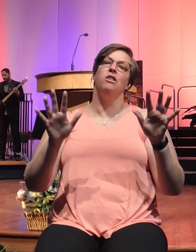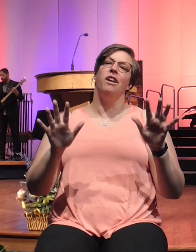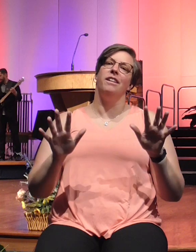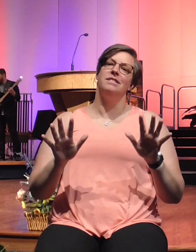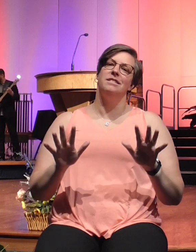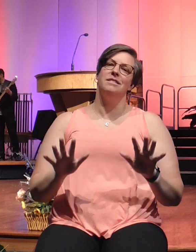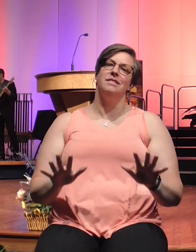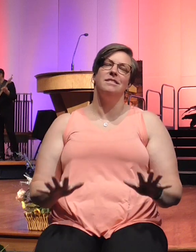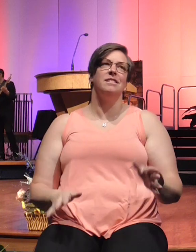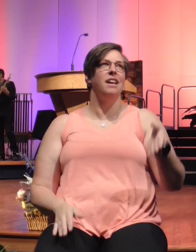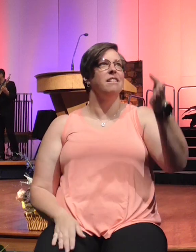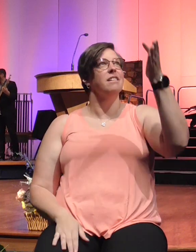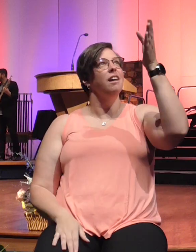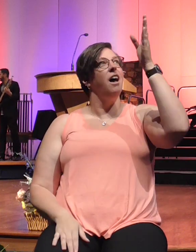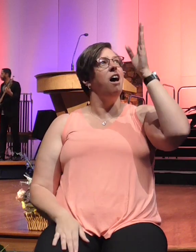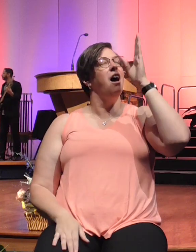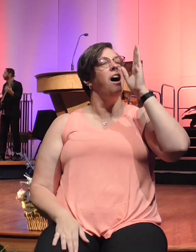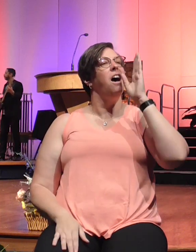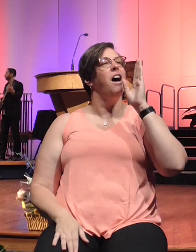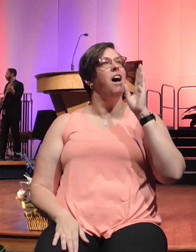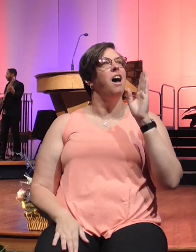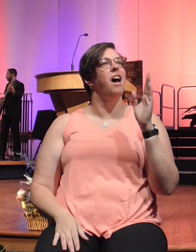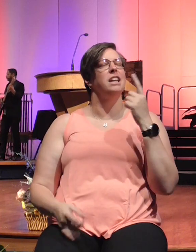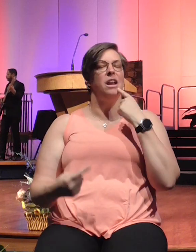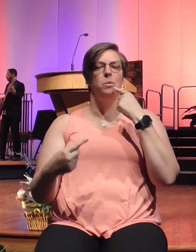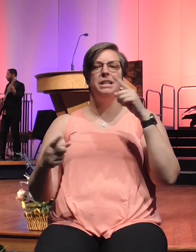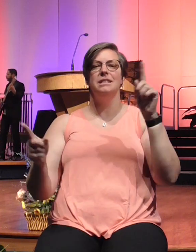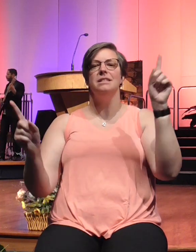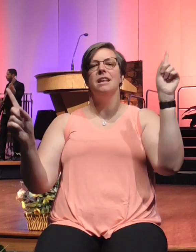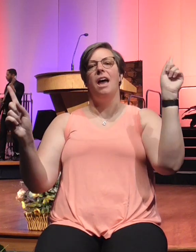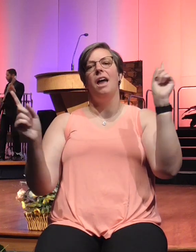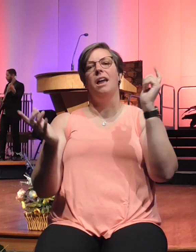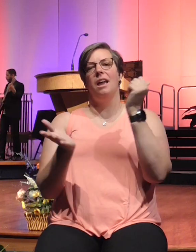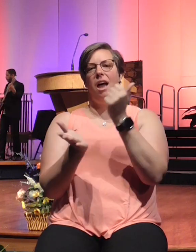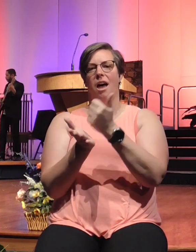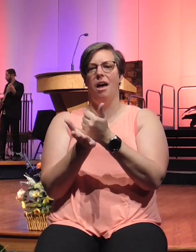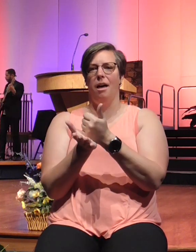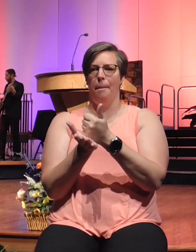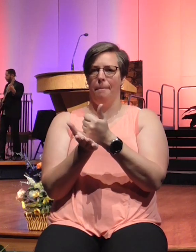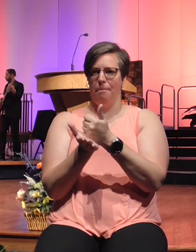rest in God and say